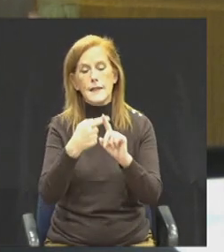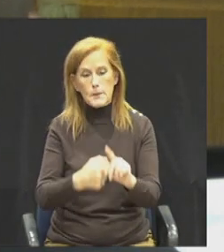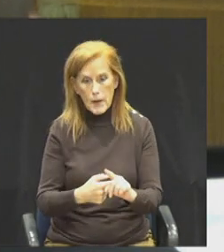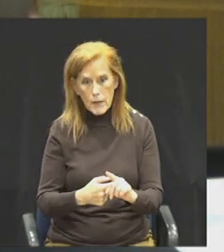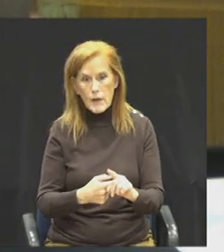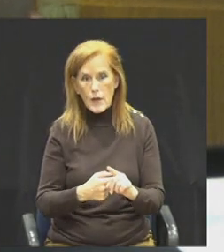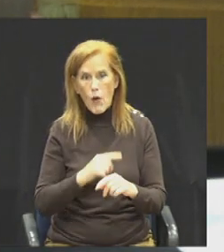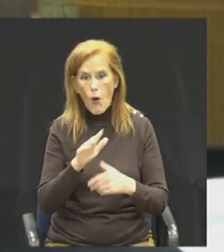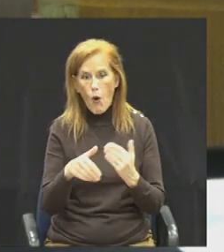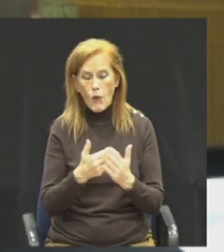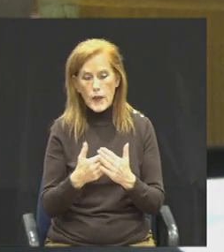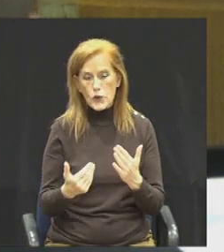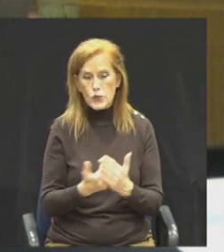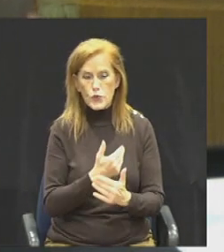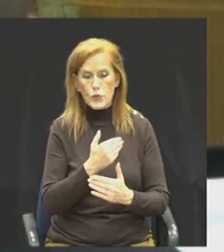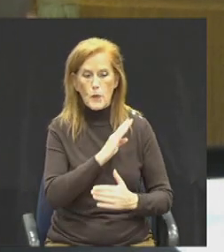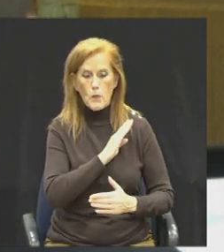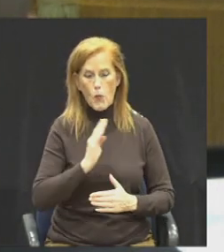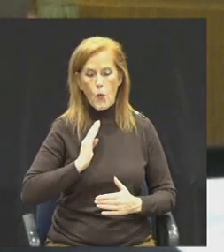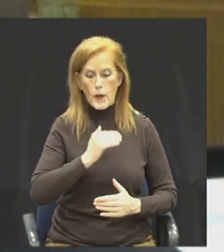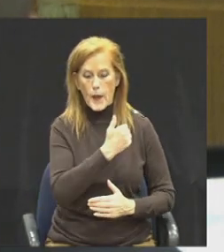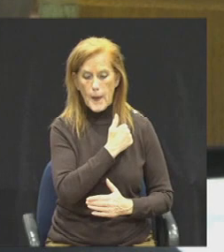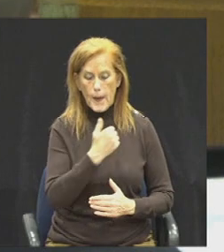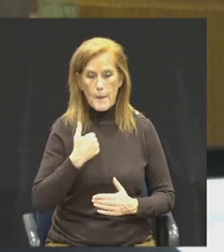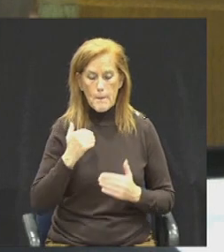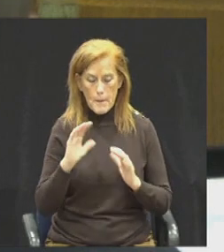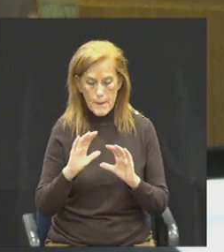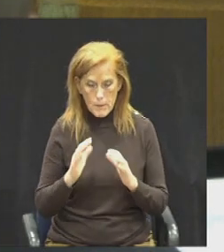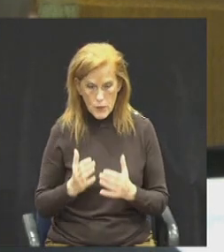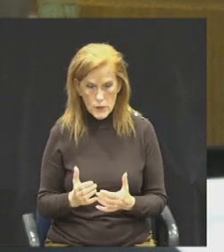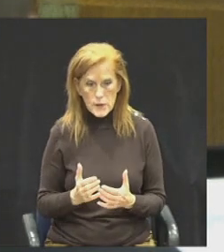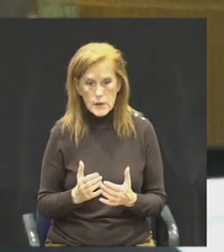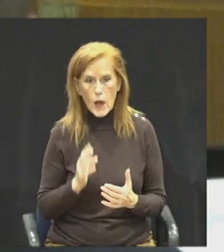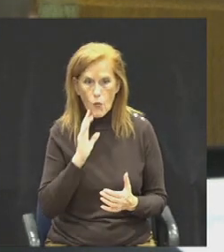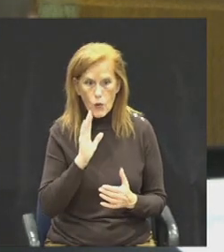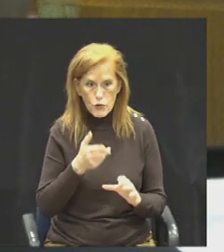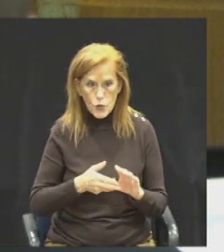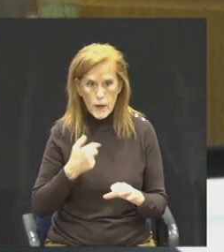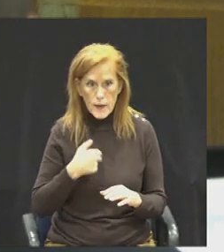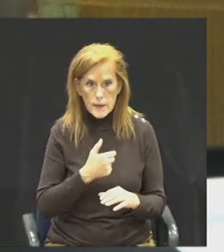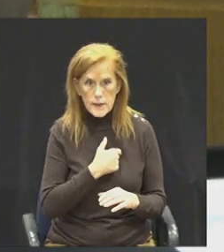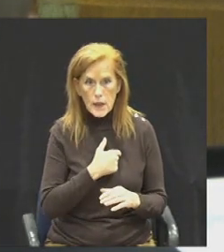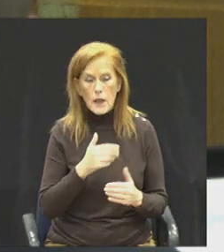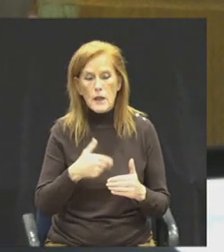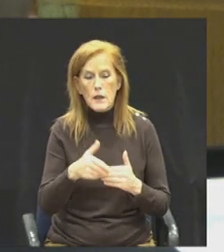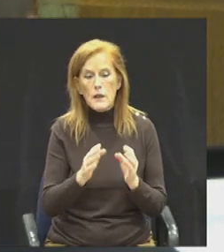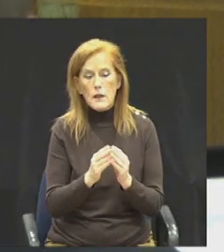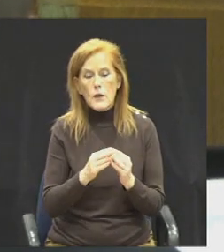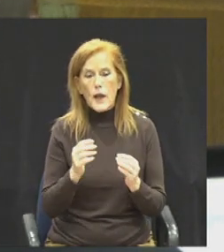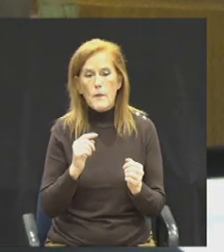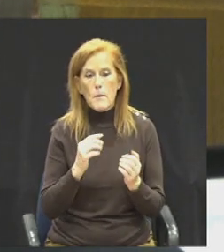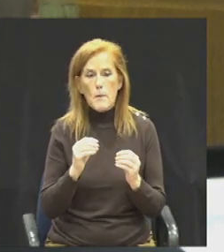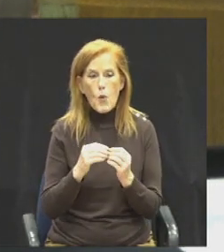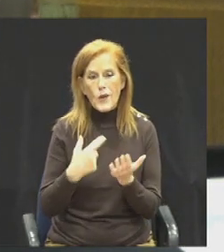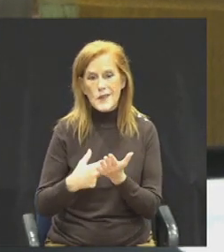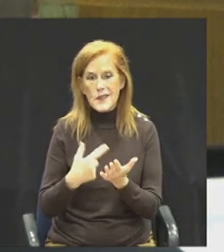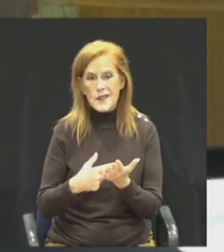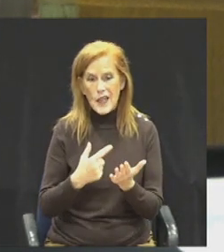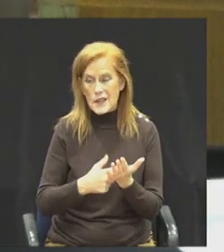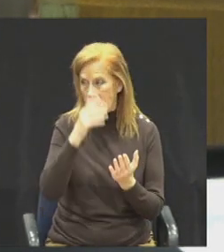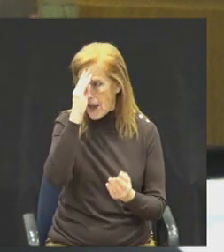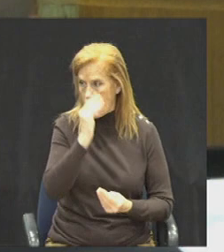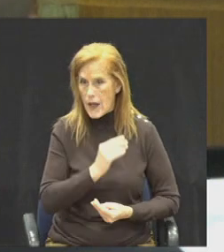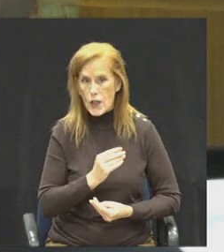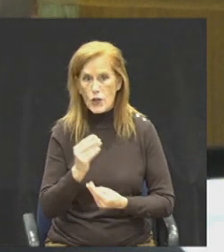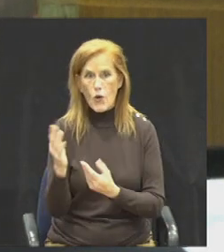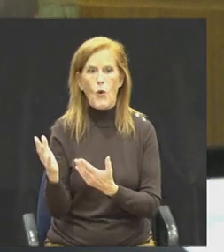month, we can share that and have more dialogue at our next meeting and be able to get back to you. So